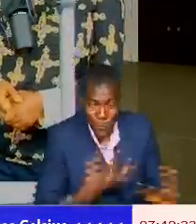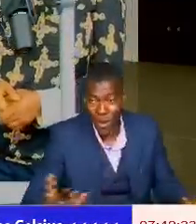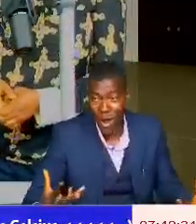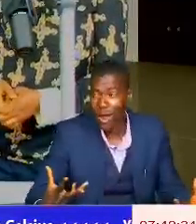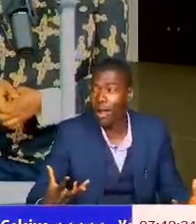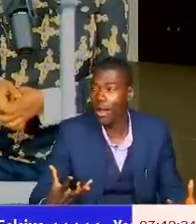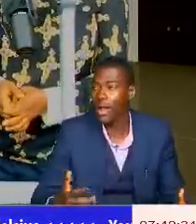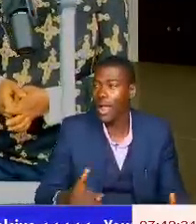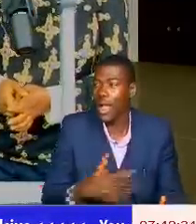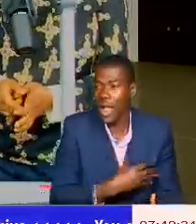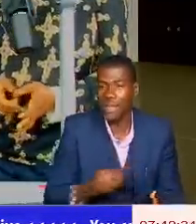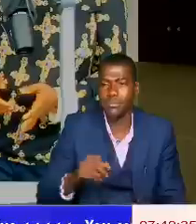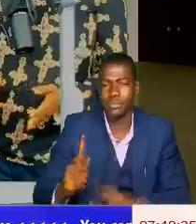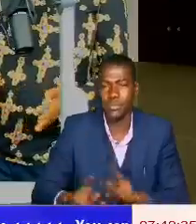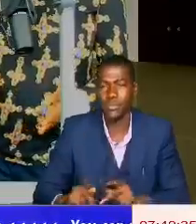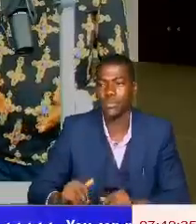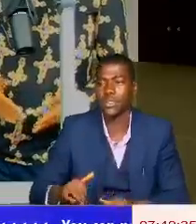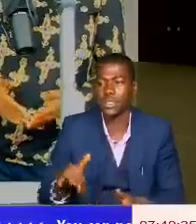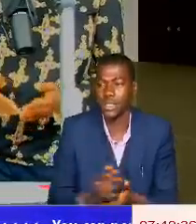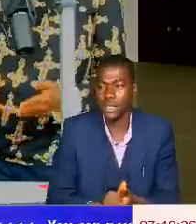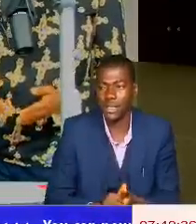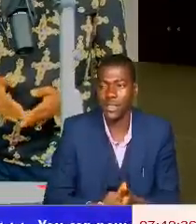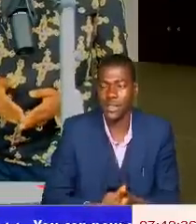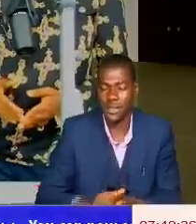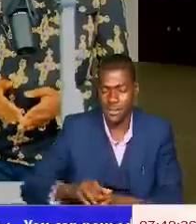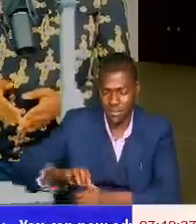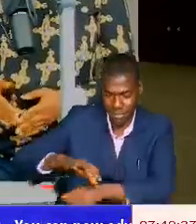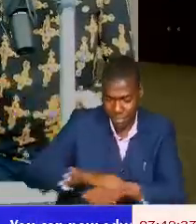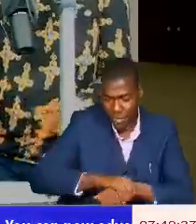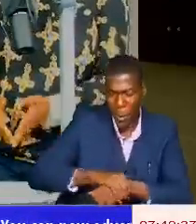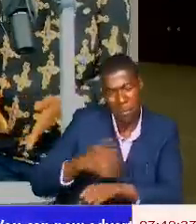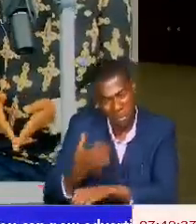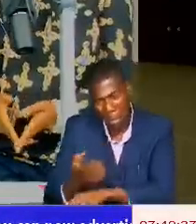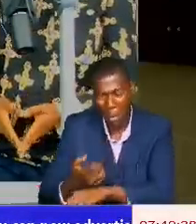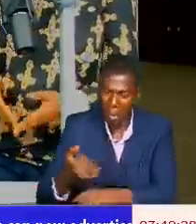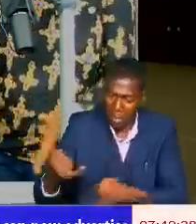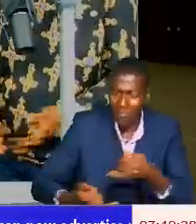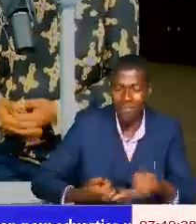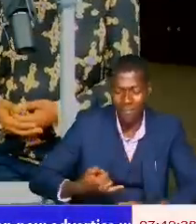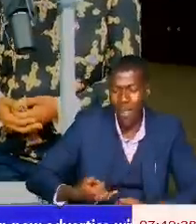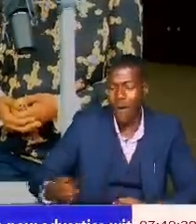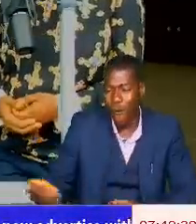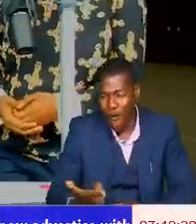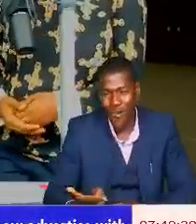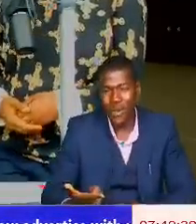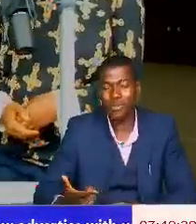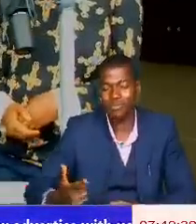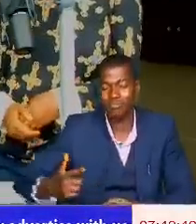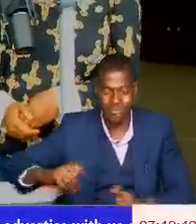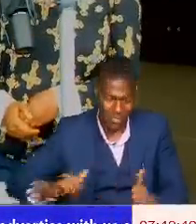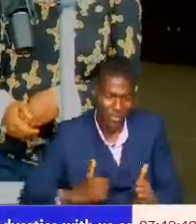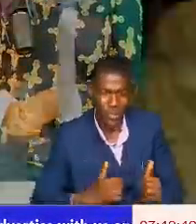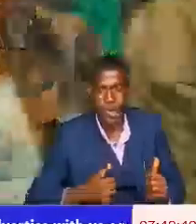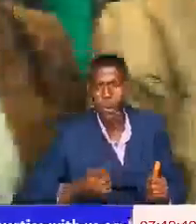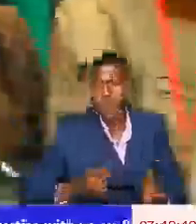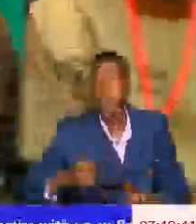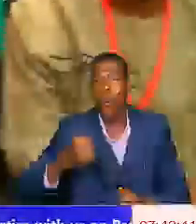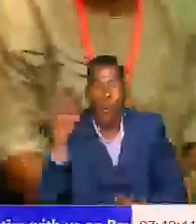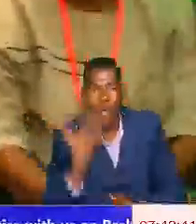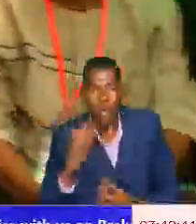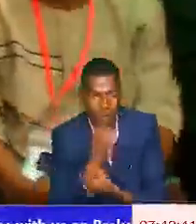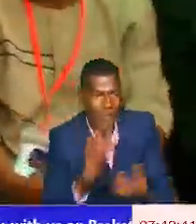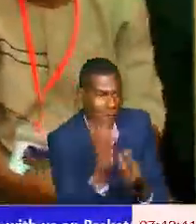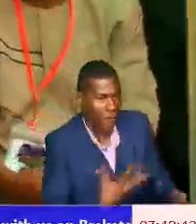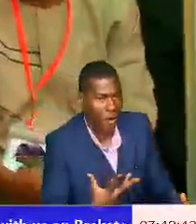the gang members where she beg come, I be drag come, I be how she bring them come, but they follow her come, sha. So make